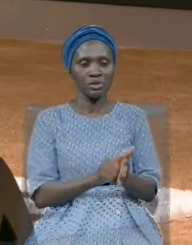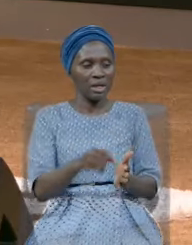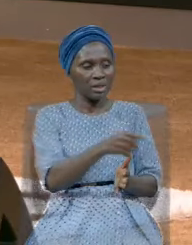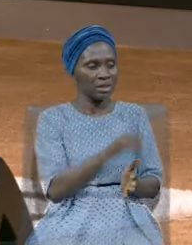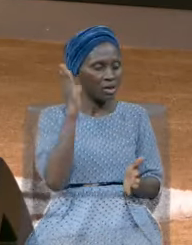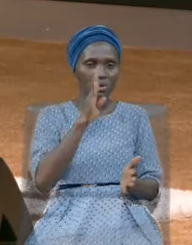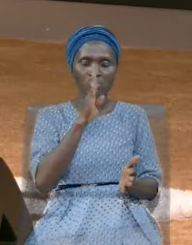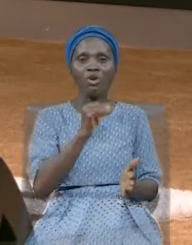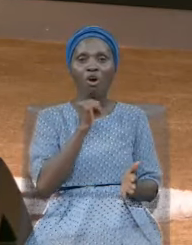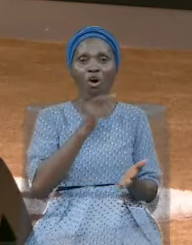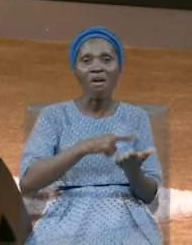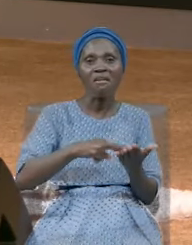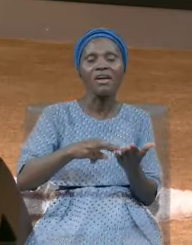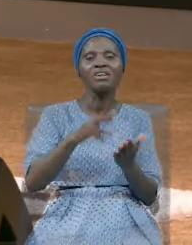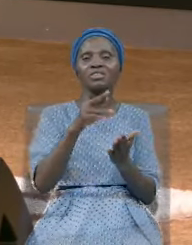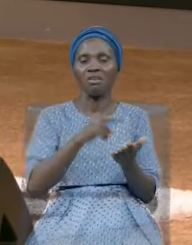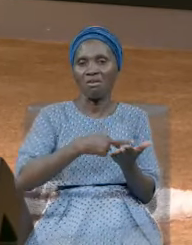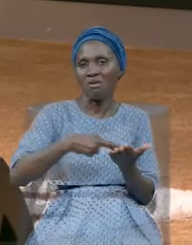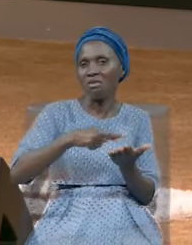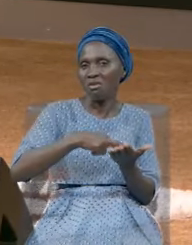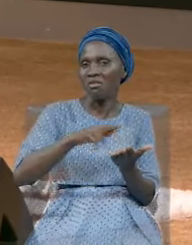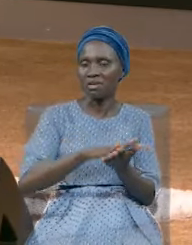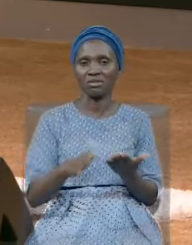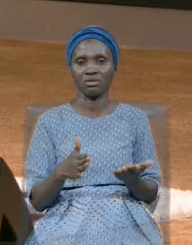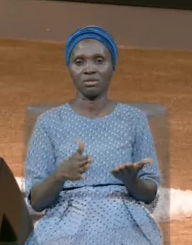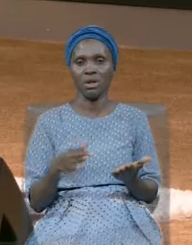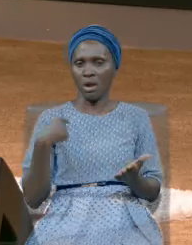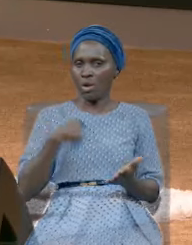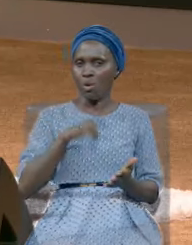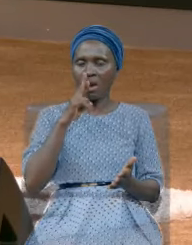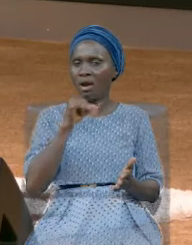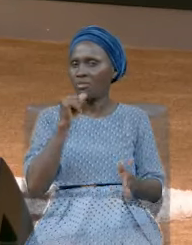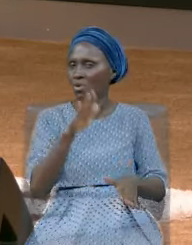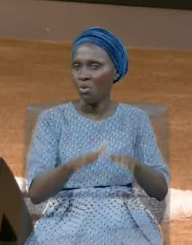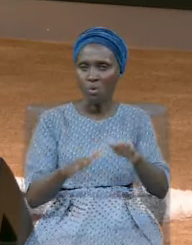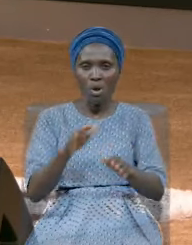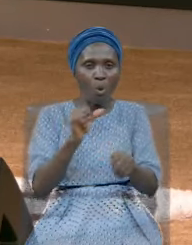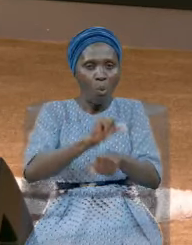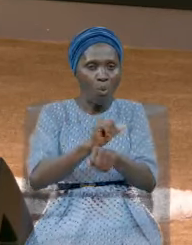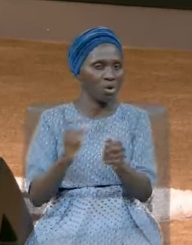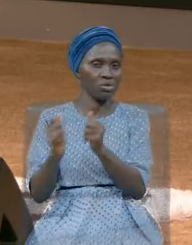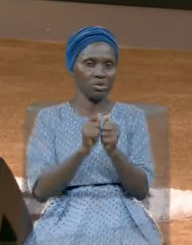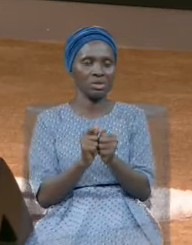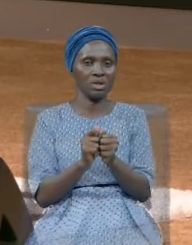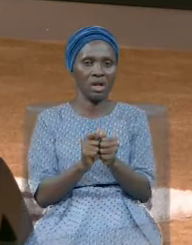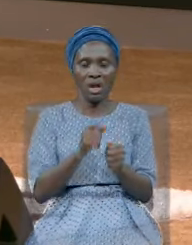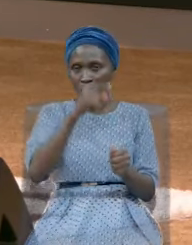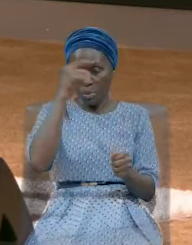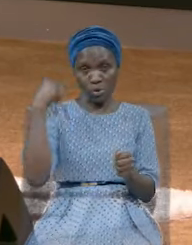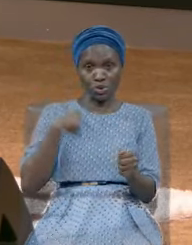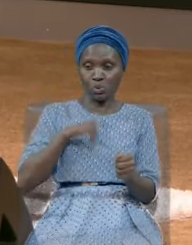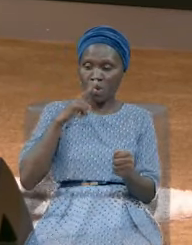then, because we're lifting up everyone. We lift up, you're pulling down by